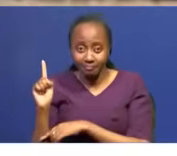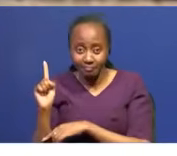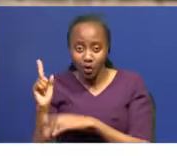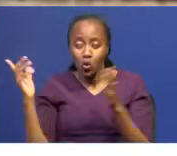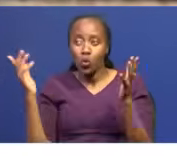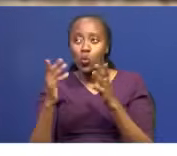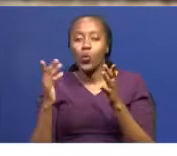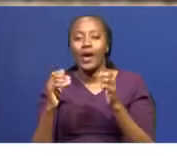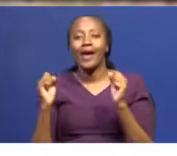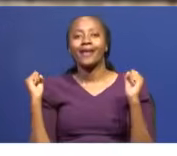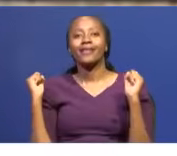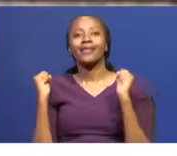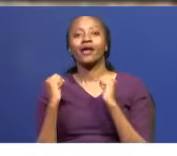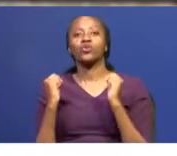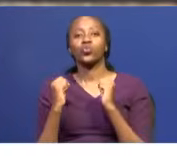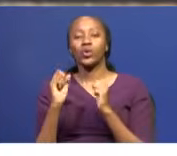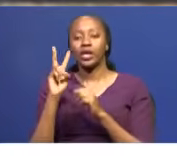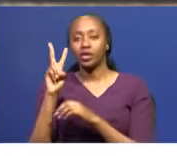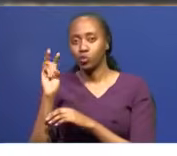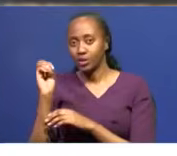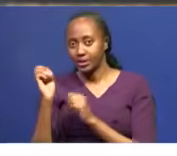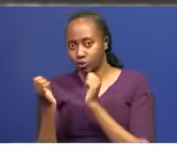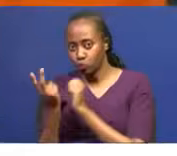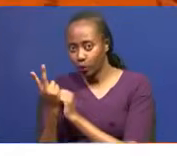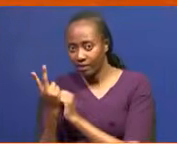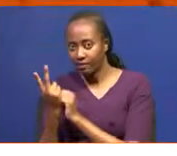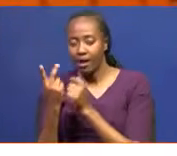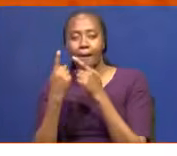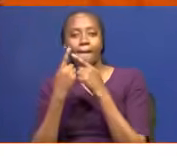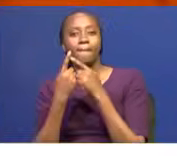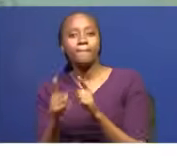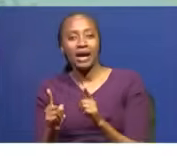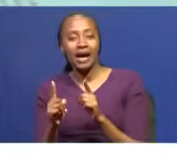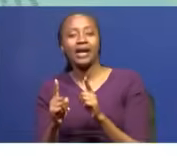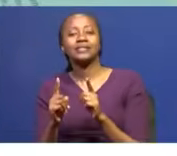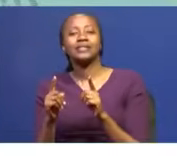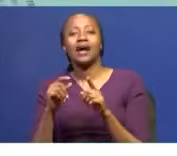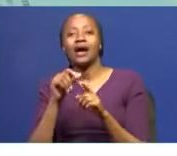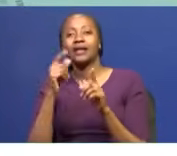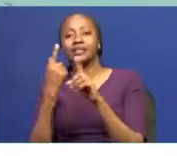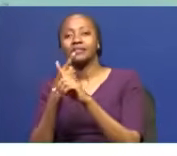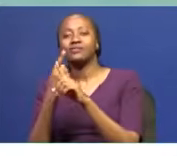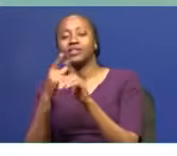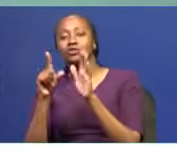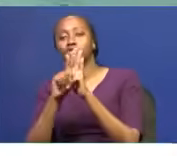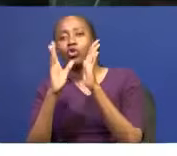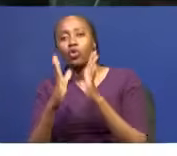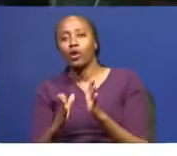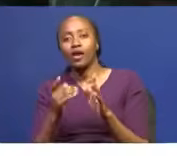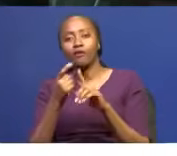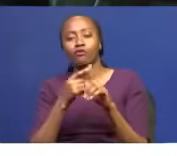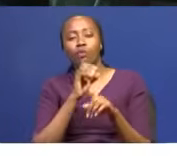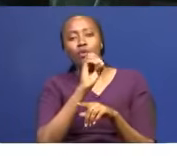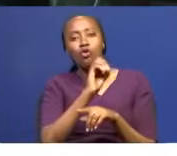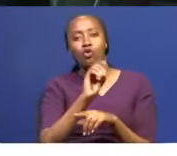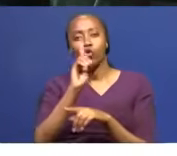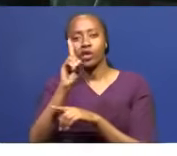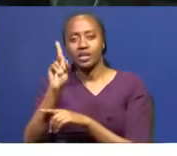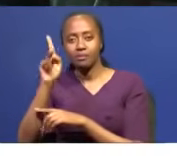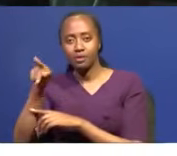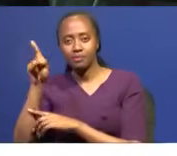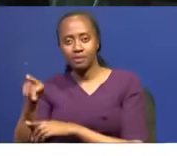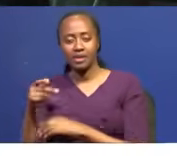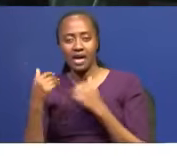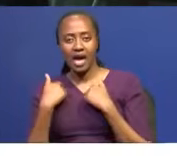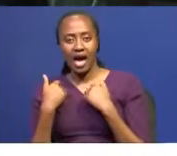Nanyuki, Laikipia County in 2012. Senior prosecuting counsels from the ODPP, Vincent Monda and Gikui